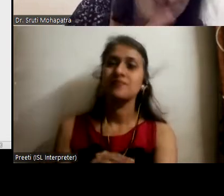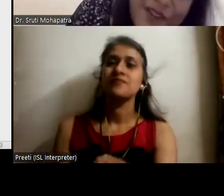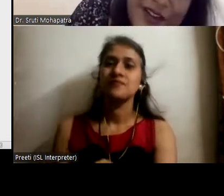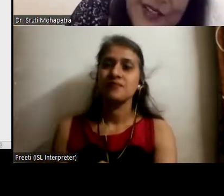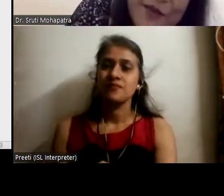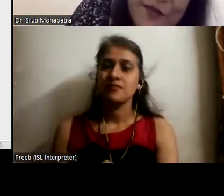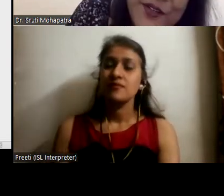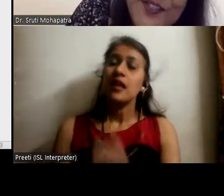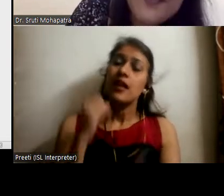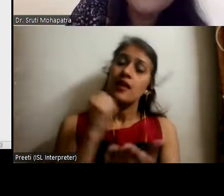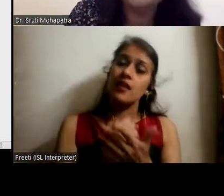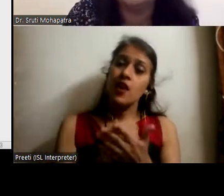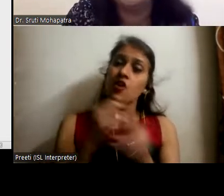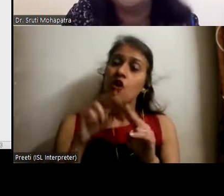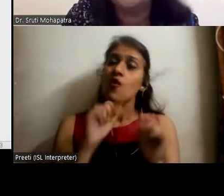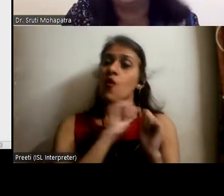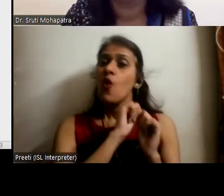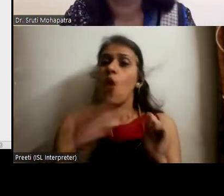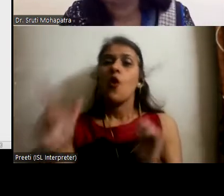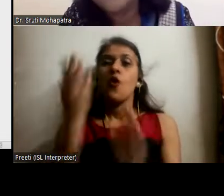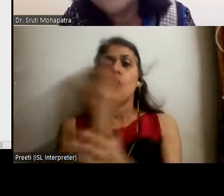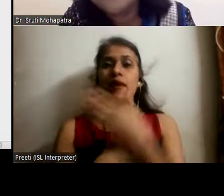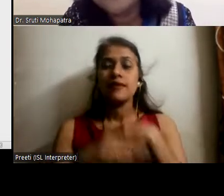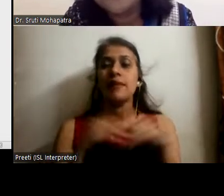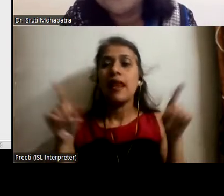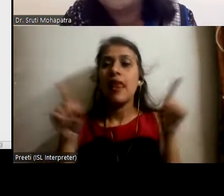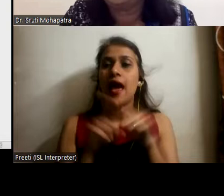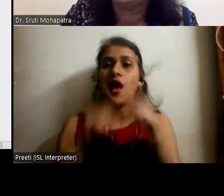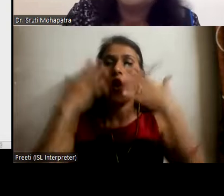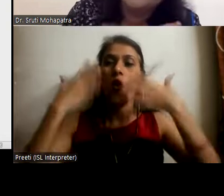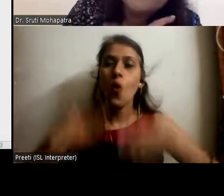of every disabled person is equal to human rights.